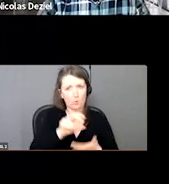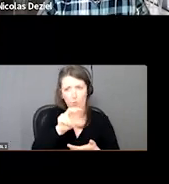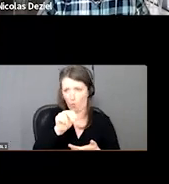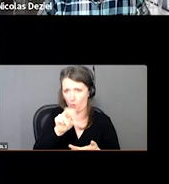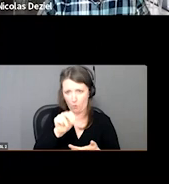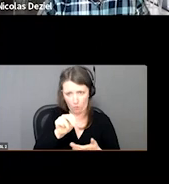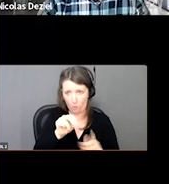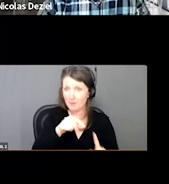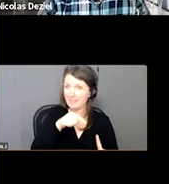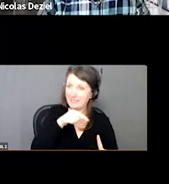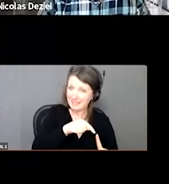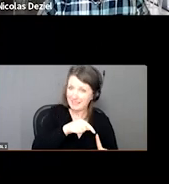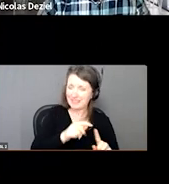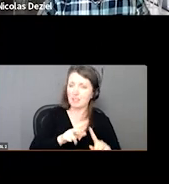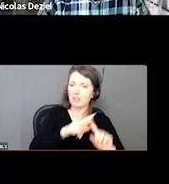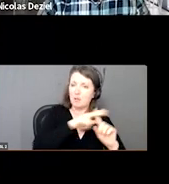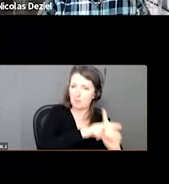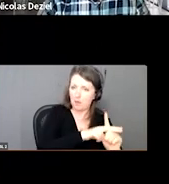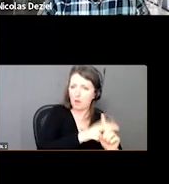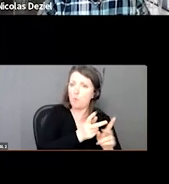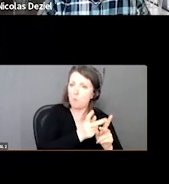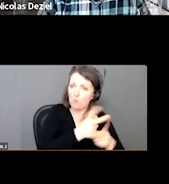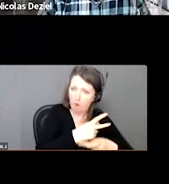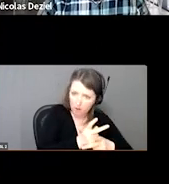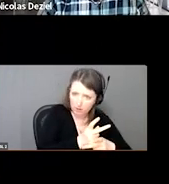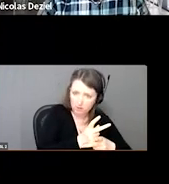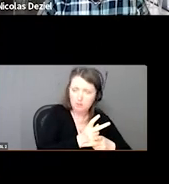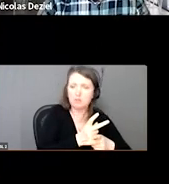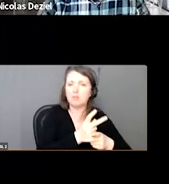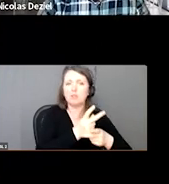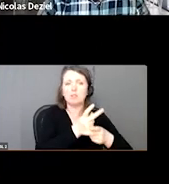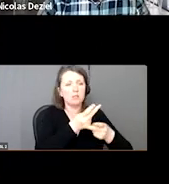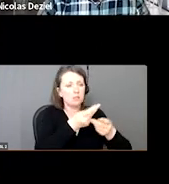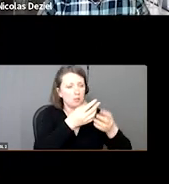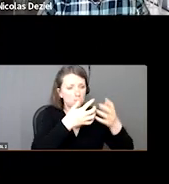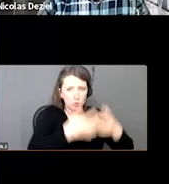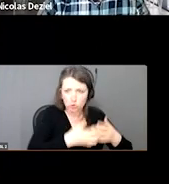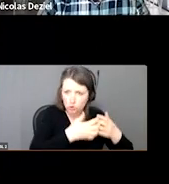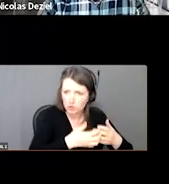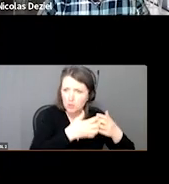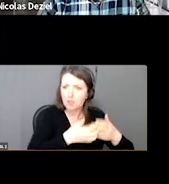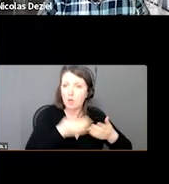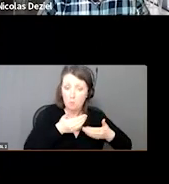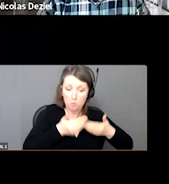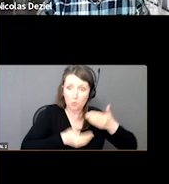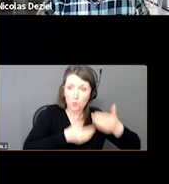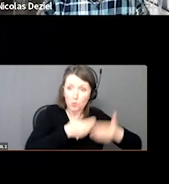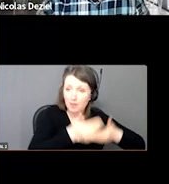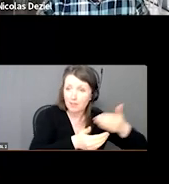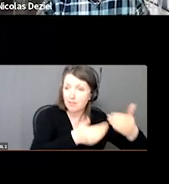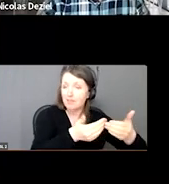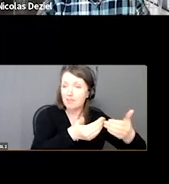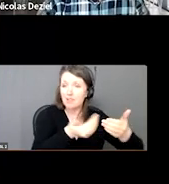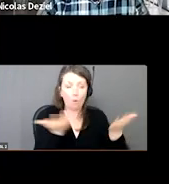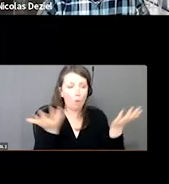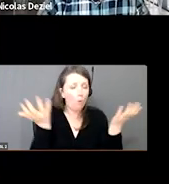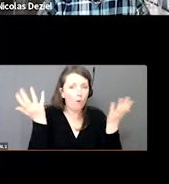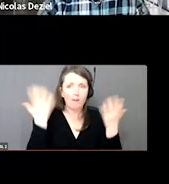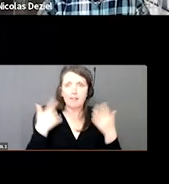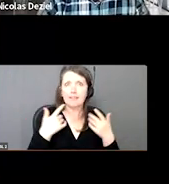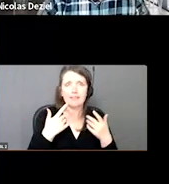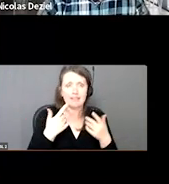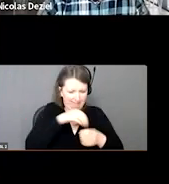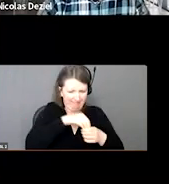products, machines, processes, or compositions of matter. So prescription medication, for example. So